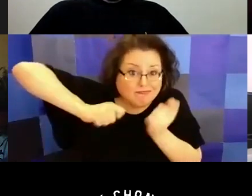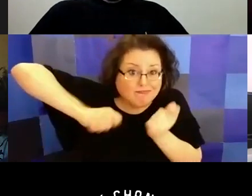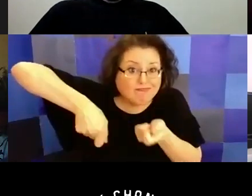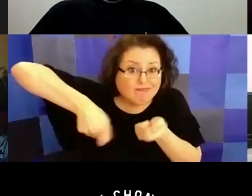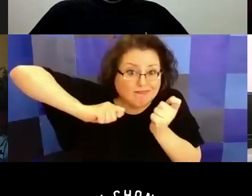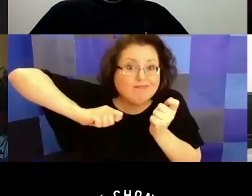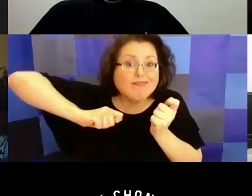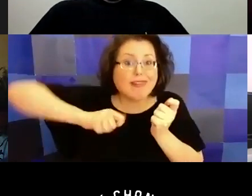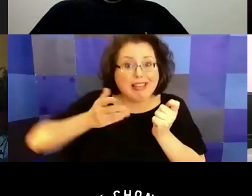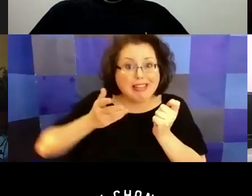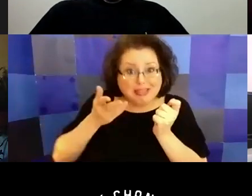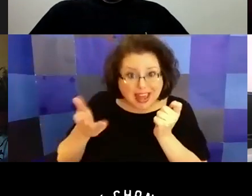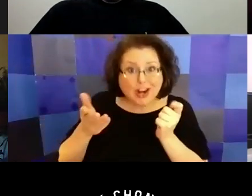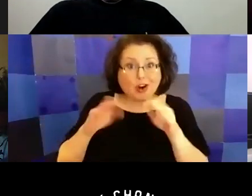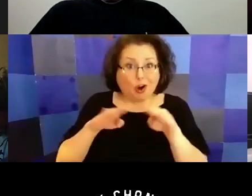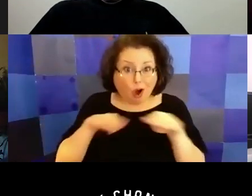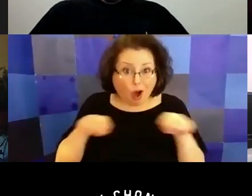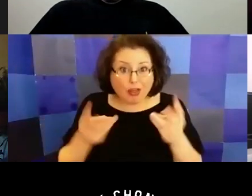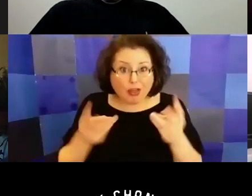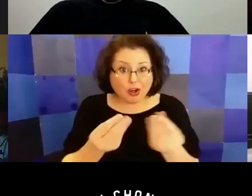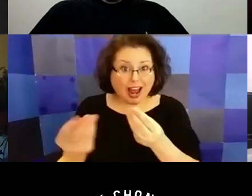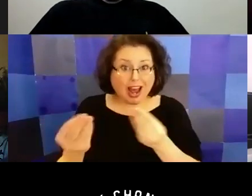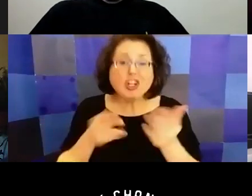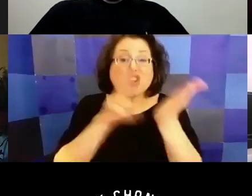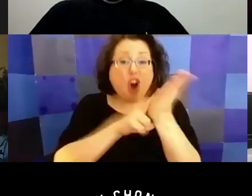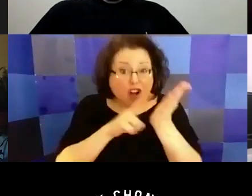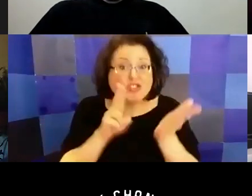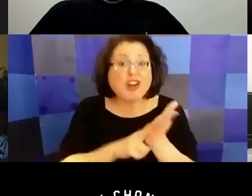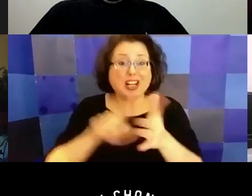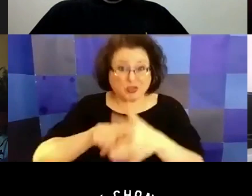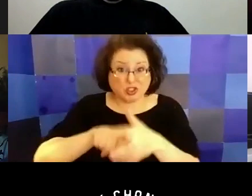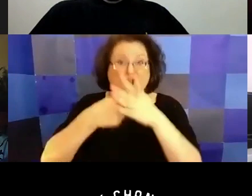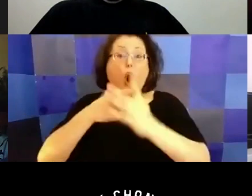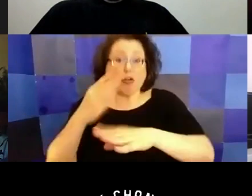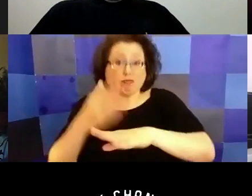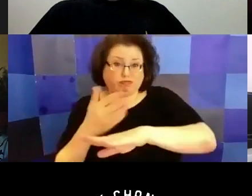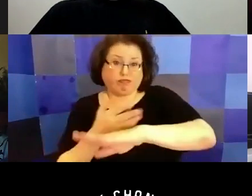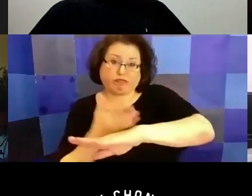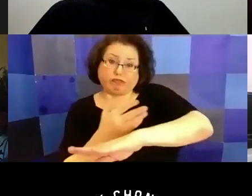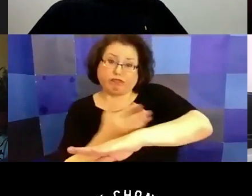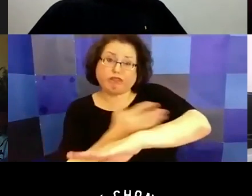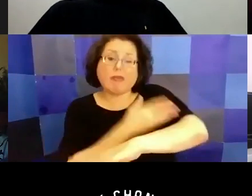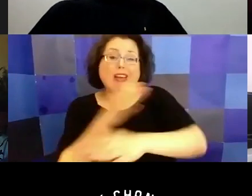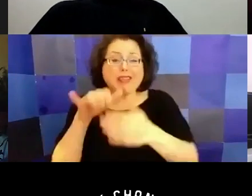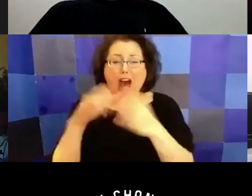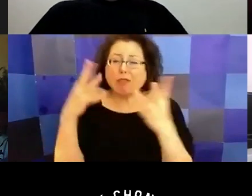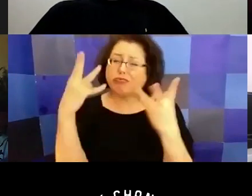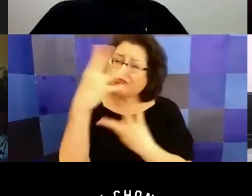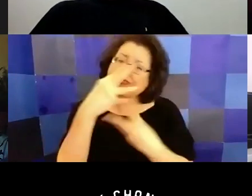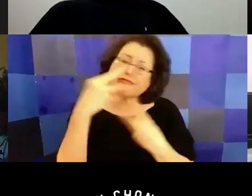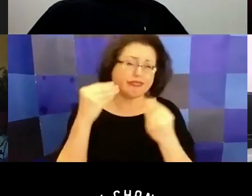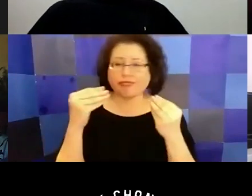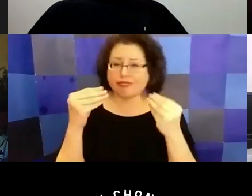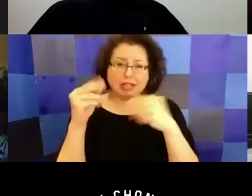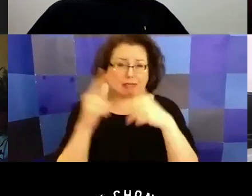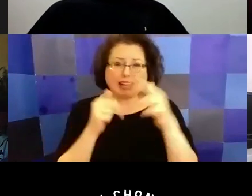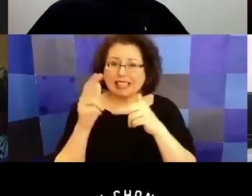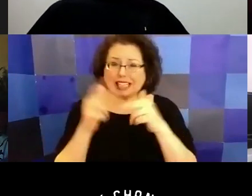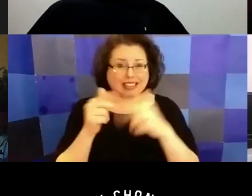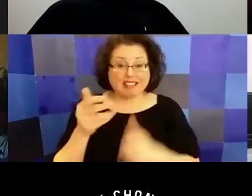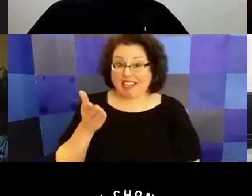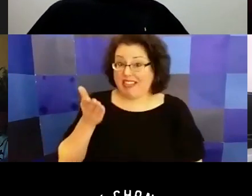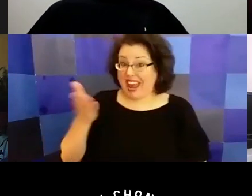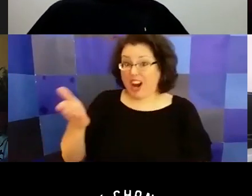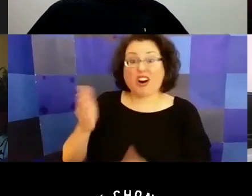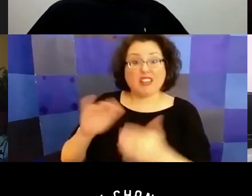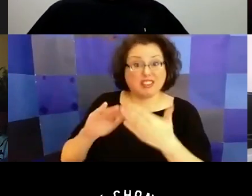and a contract signed to actually begin the restoration of this magnificent building. located in this magnificent